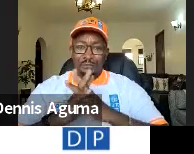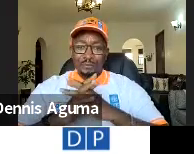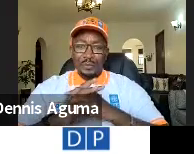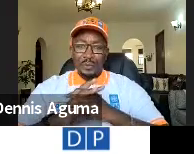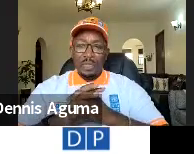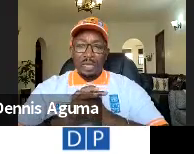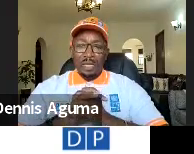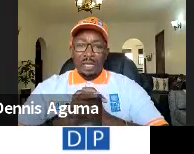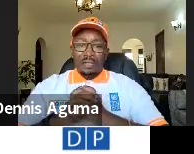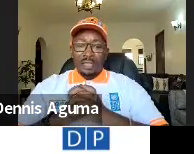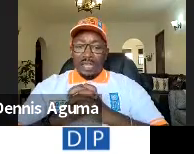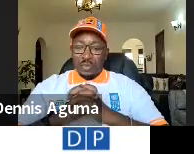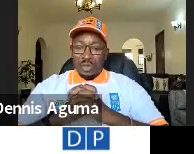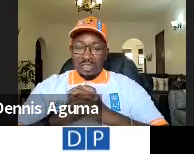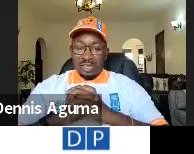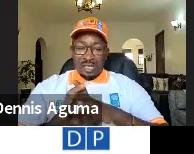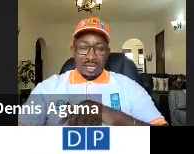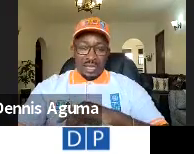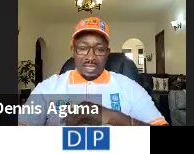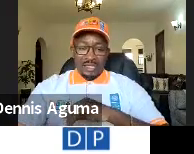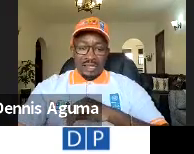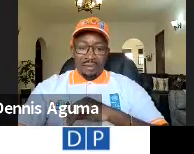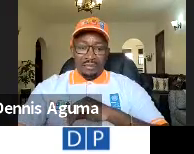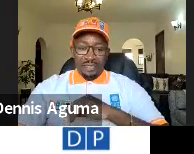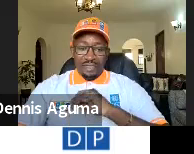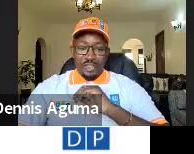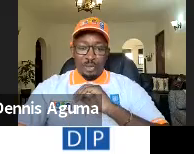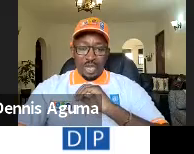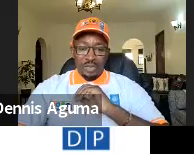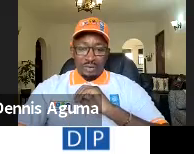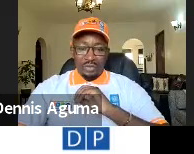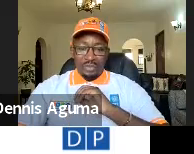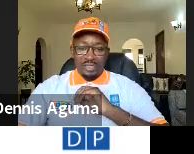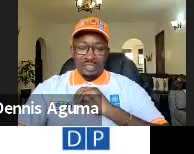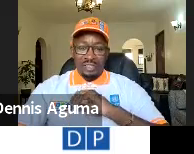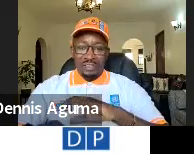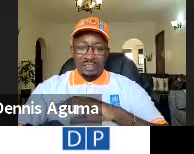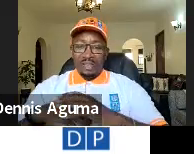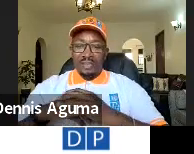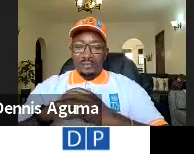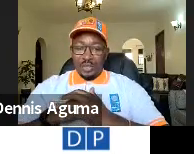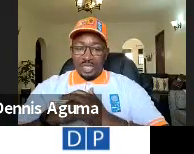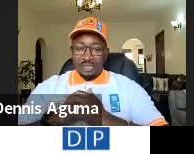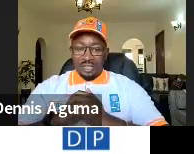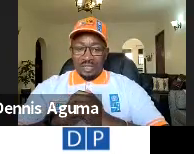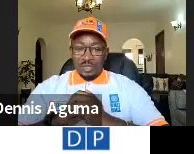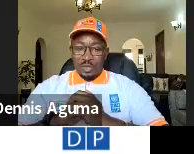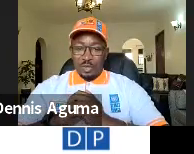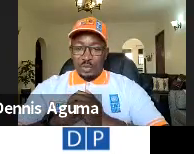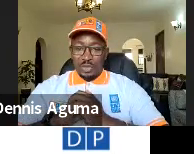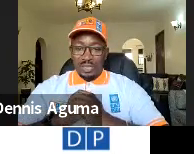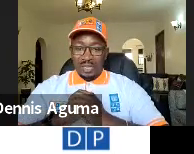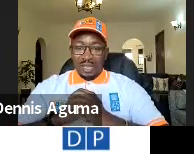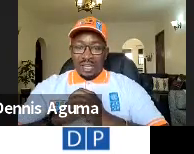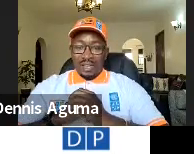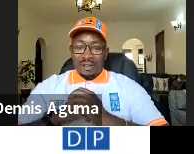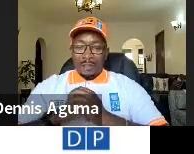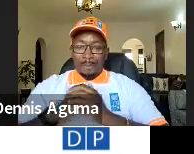today. The next one is Phyllis Chomohendo. Phyllis is a very passionate social